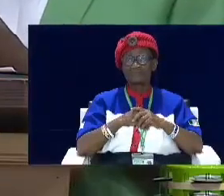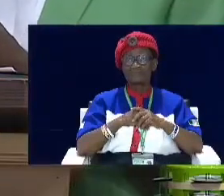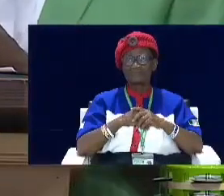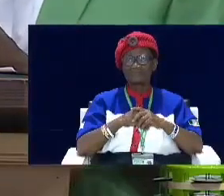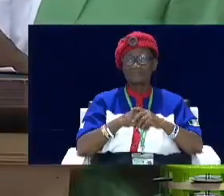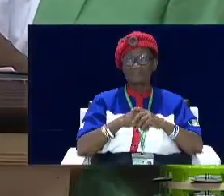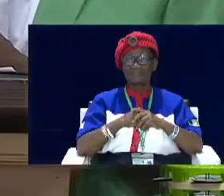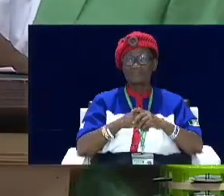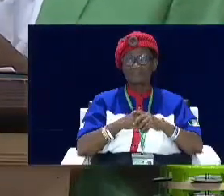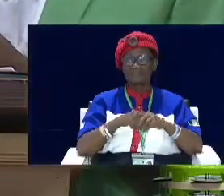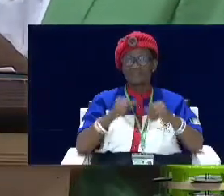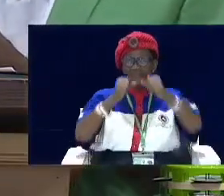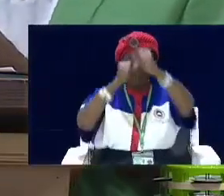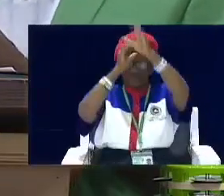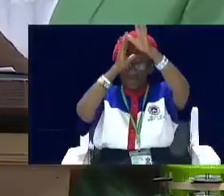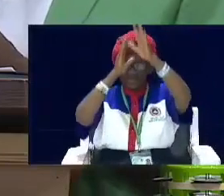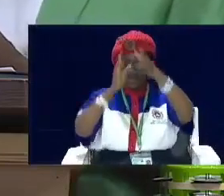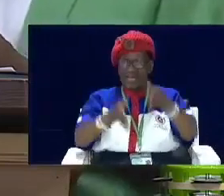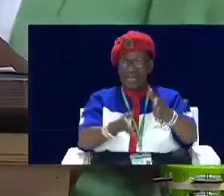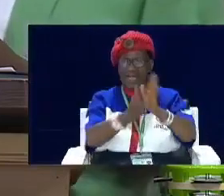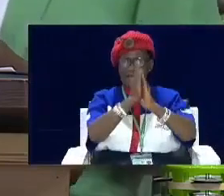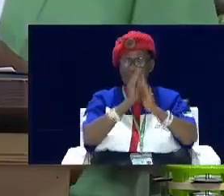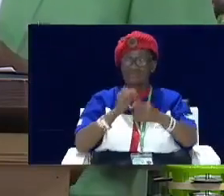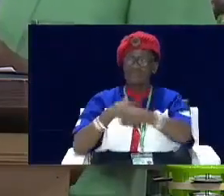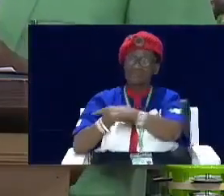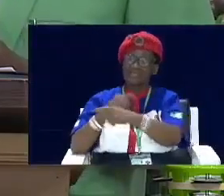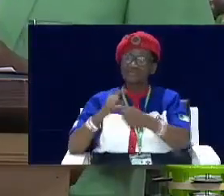Daddy asked me to tell somebody. Daddy Nikin suffer anykan.